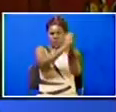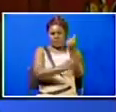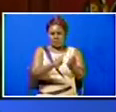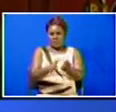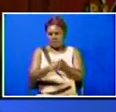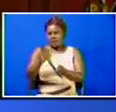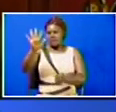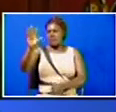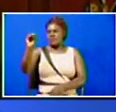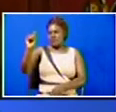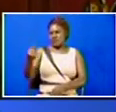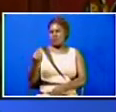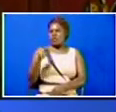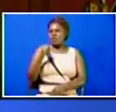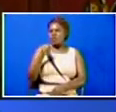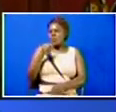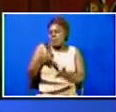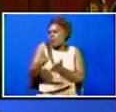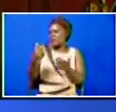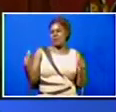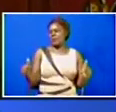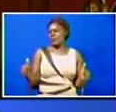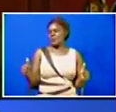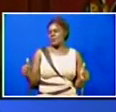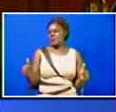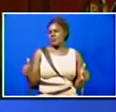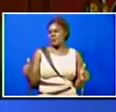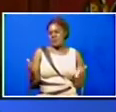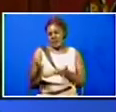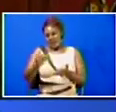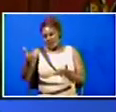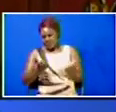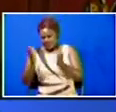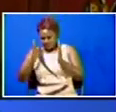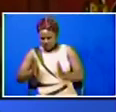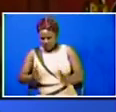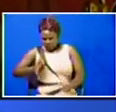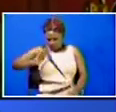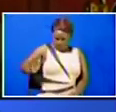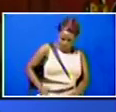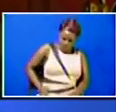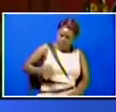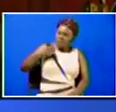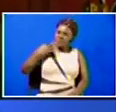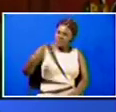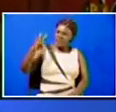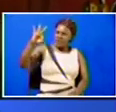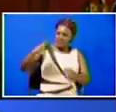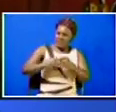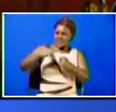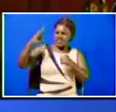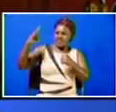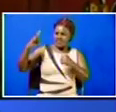worth 50,000 and not paid today, while a trader pocketed 338